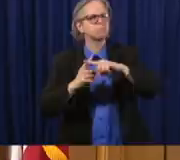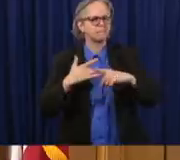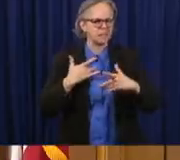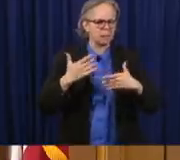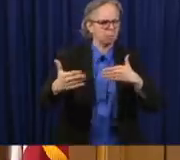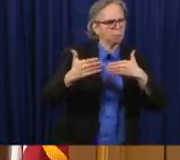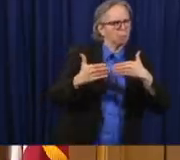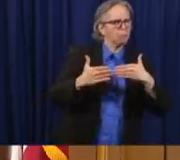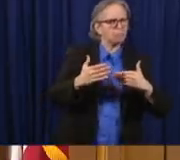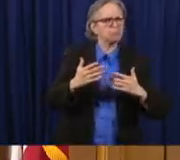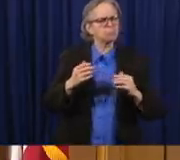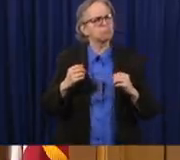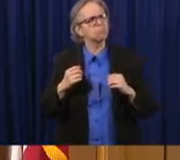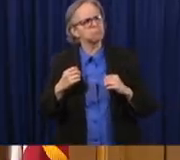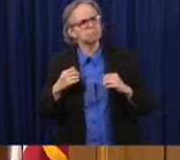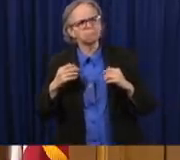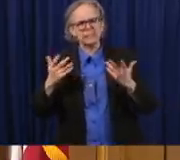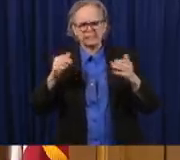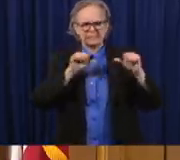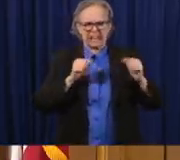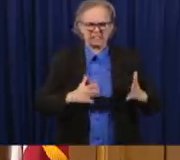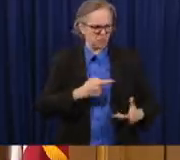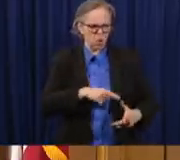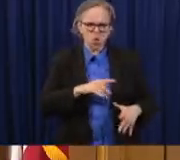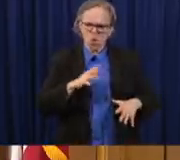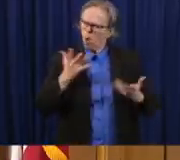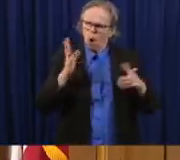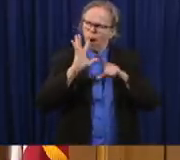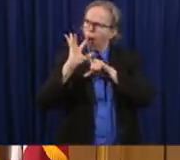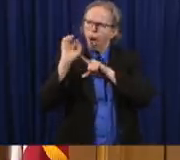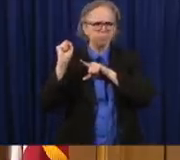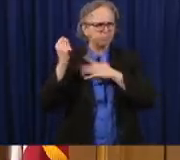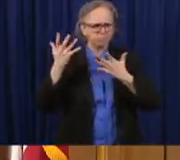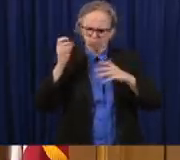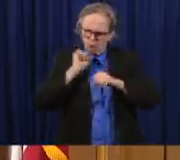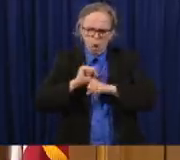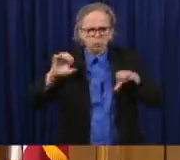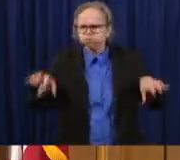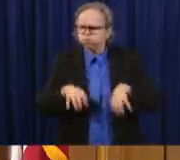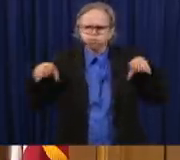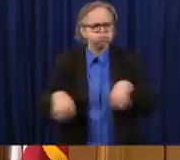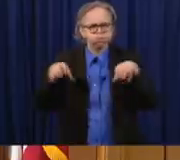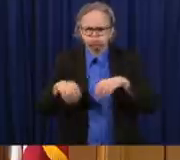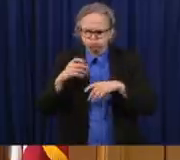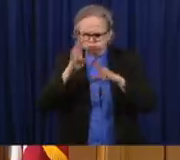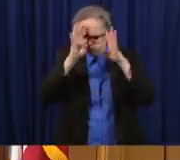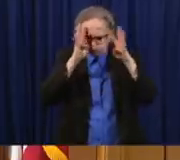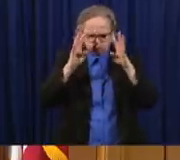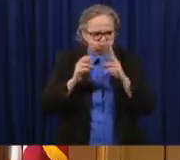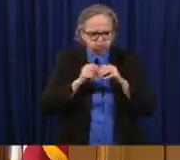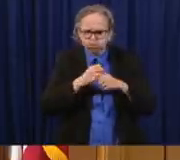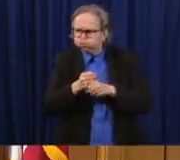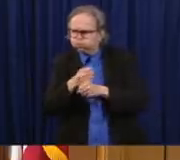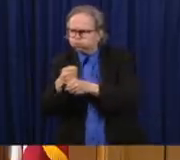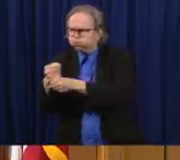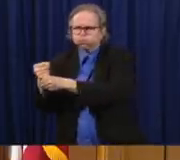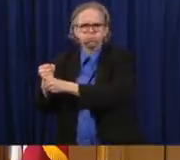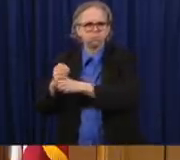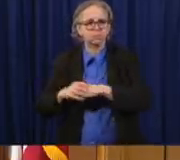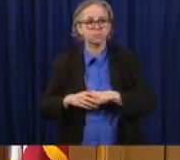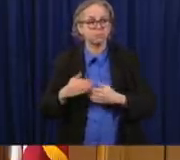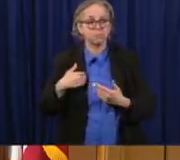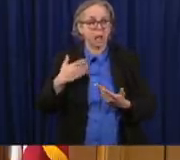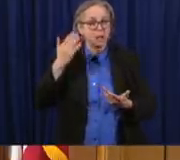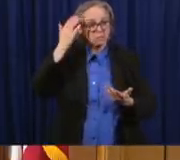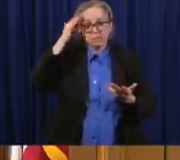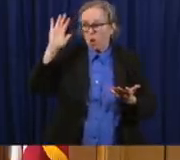We have amazing scientists who are working on this as frantically and as hard as they can. So we don't know the date.